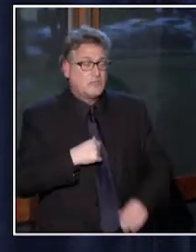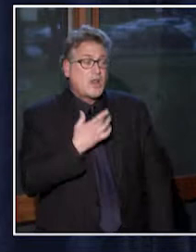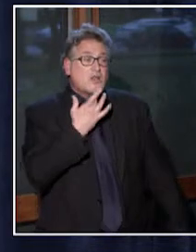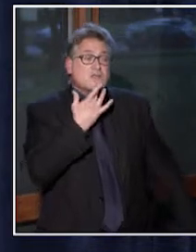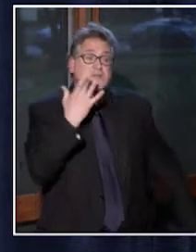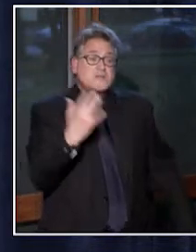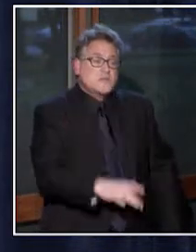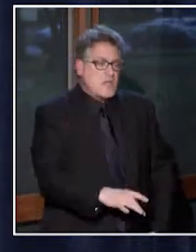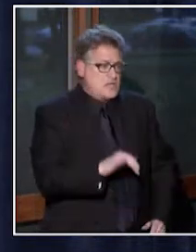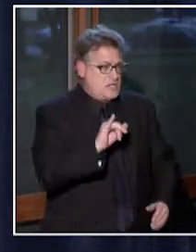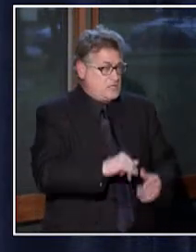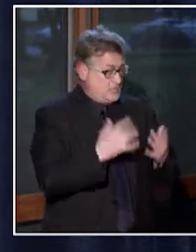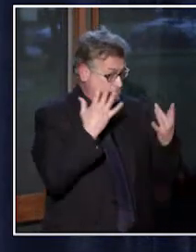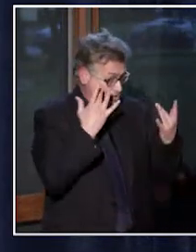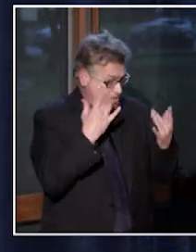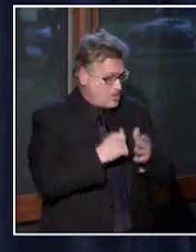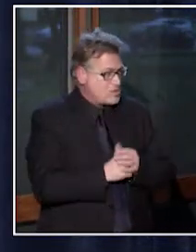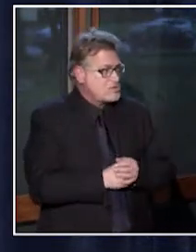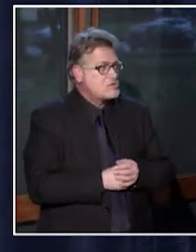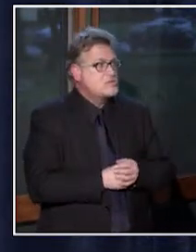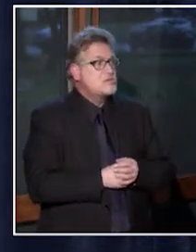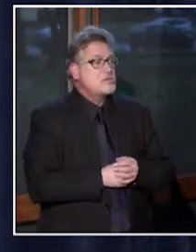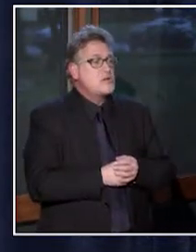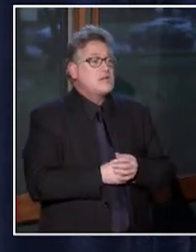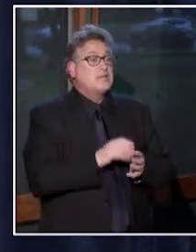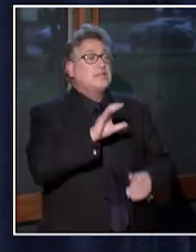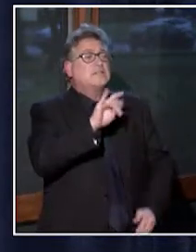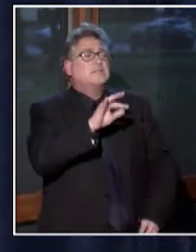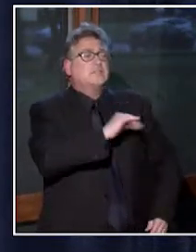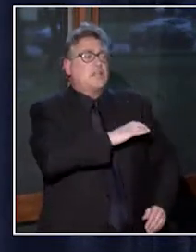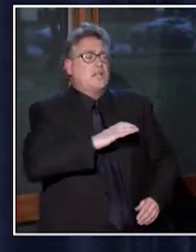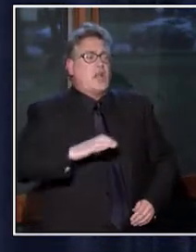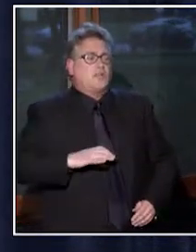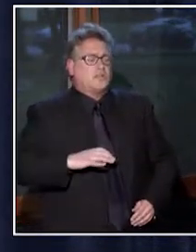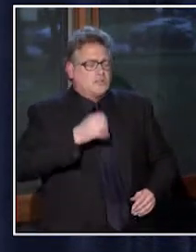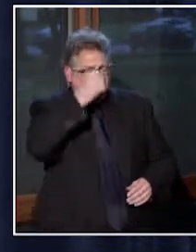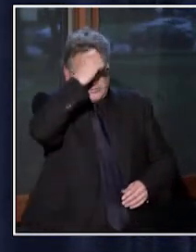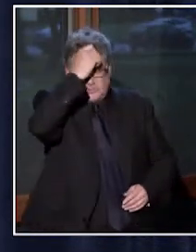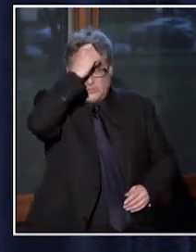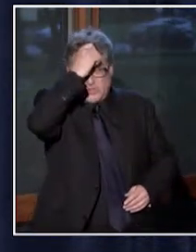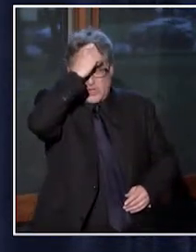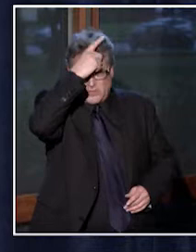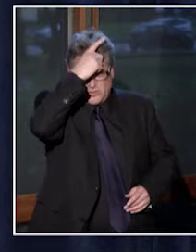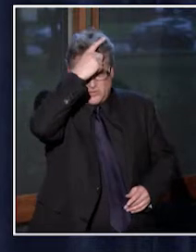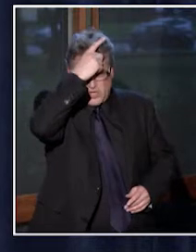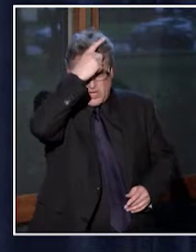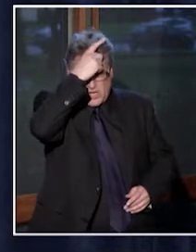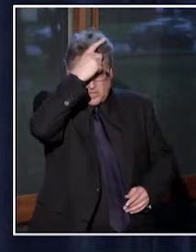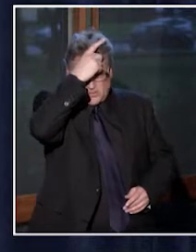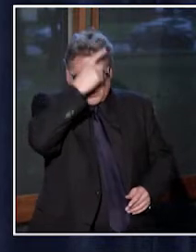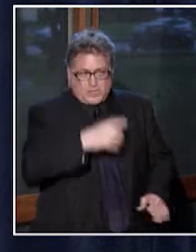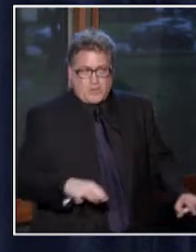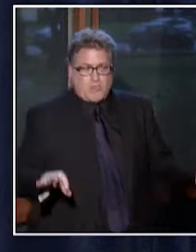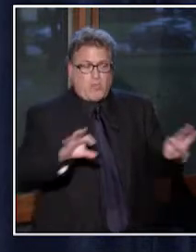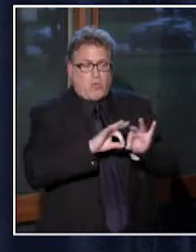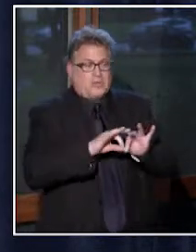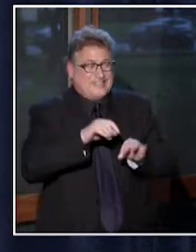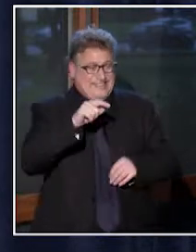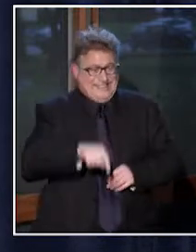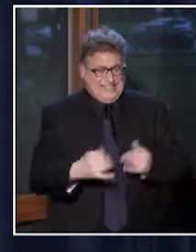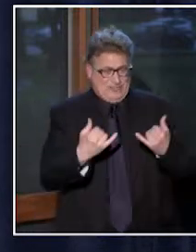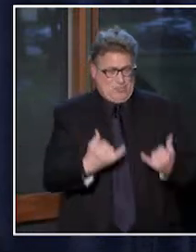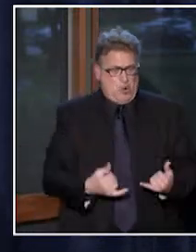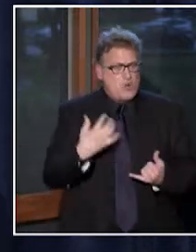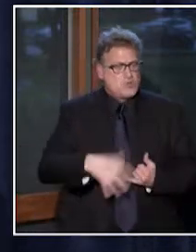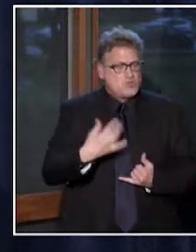be represented by a city council that understands the historical importance of this moment. I